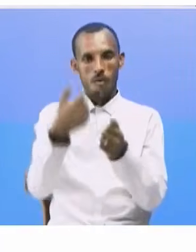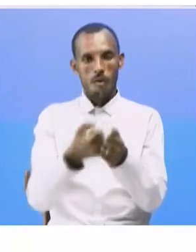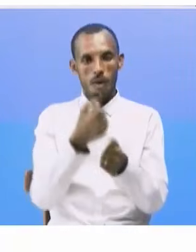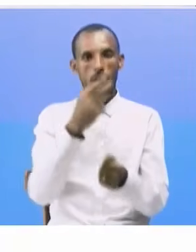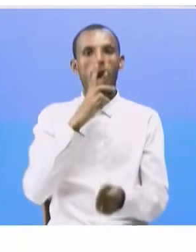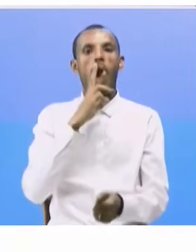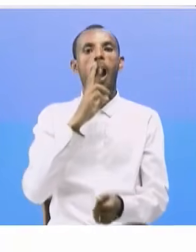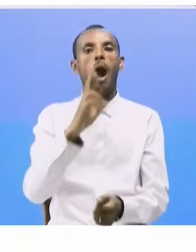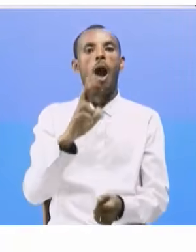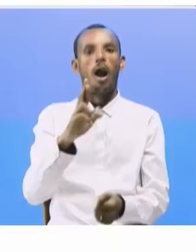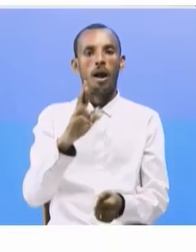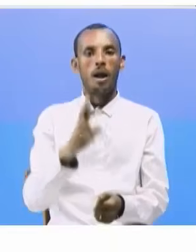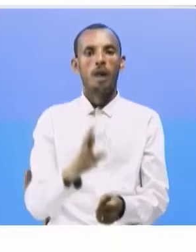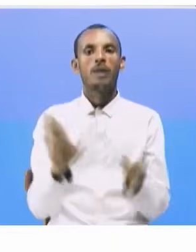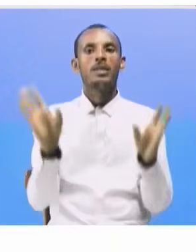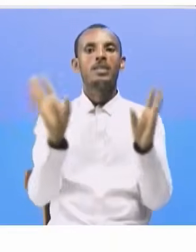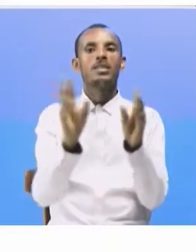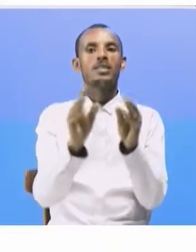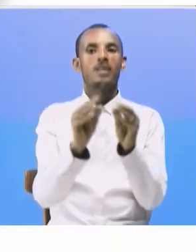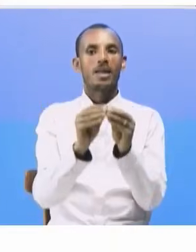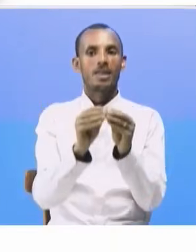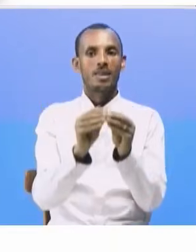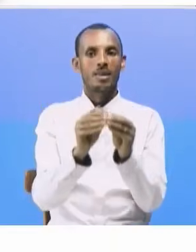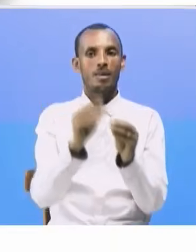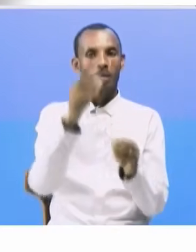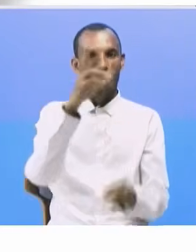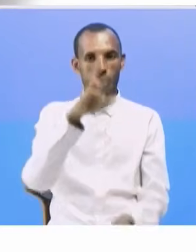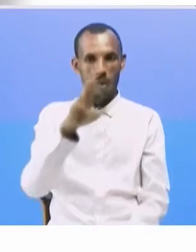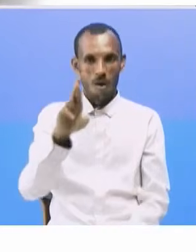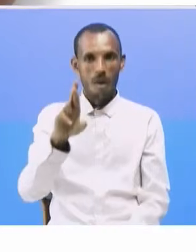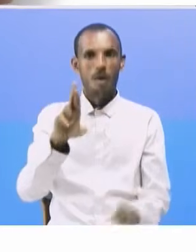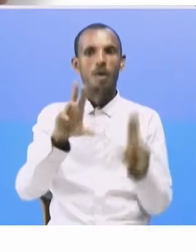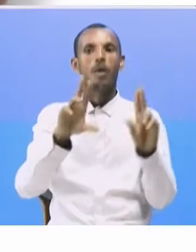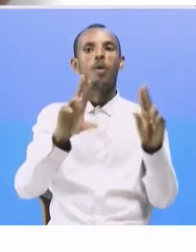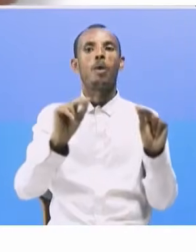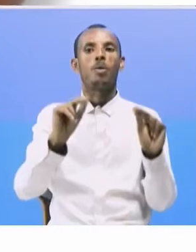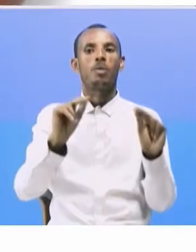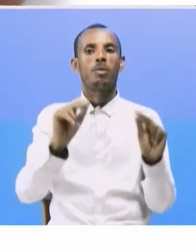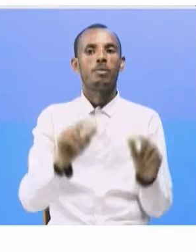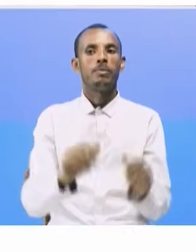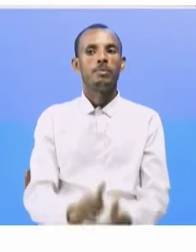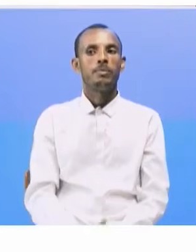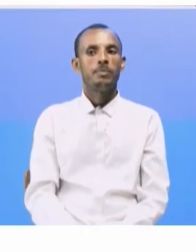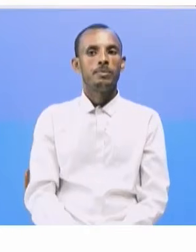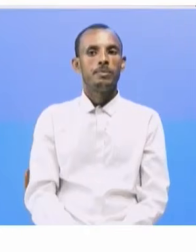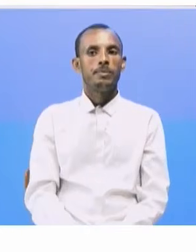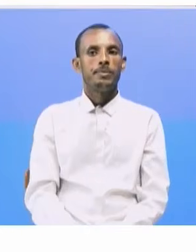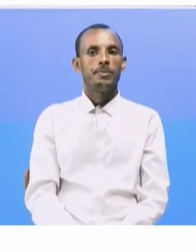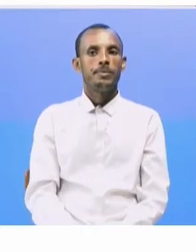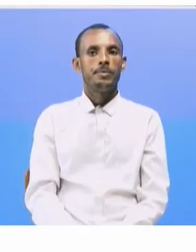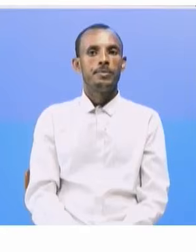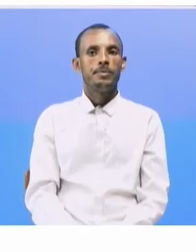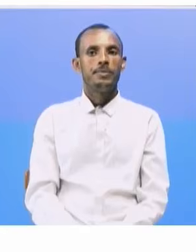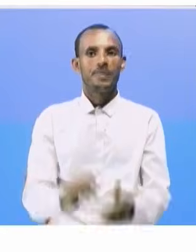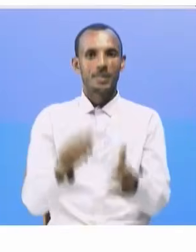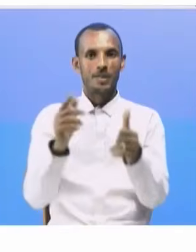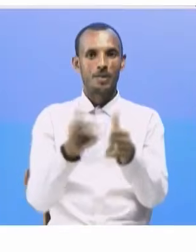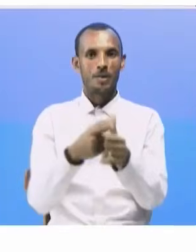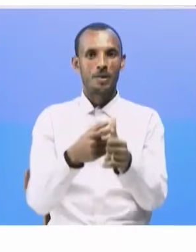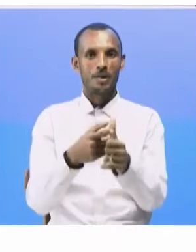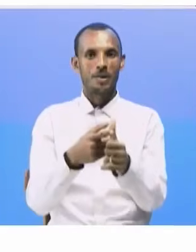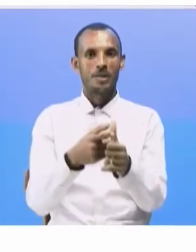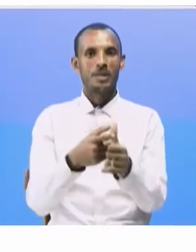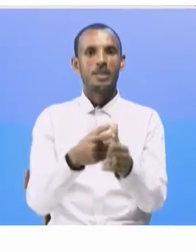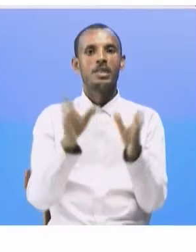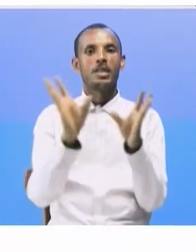are sets or not. The first one, the